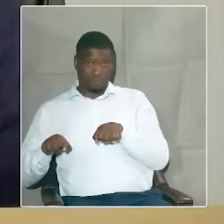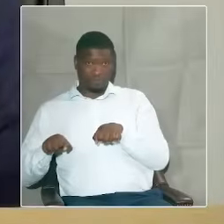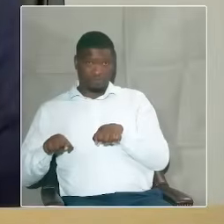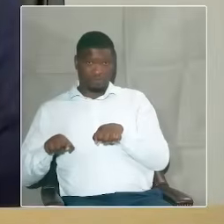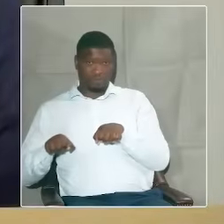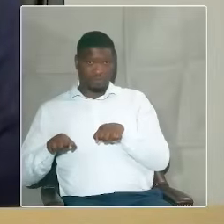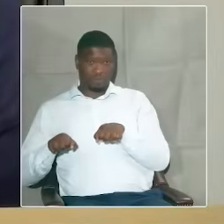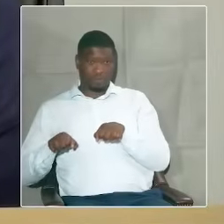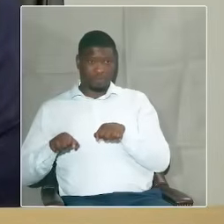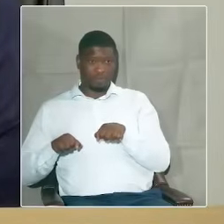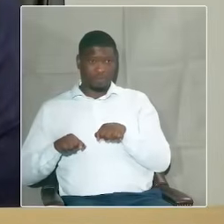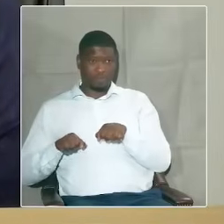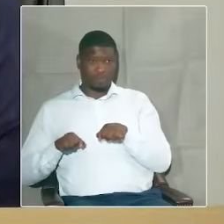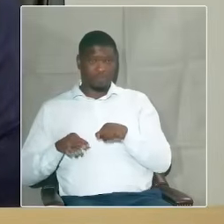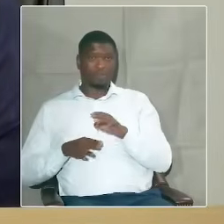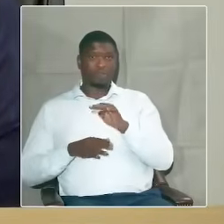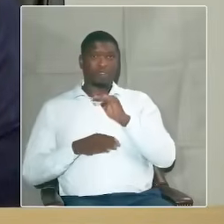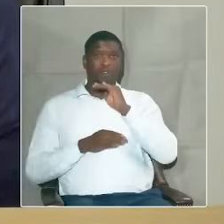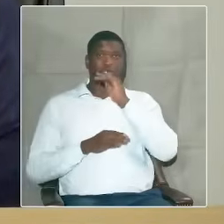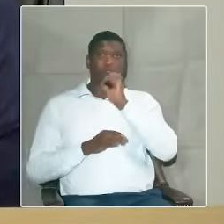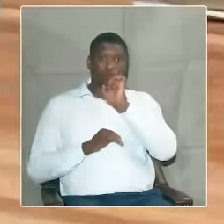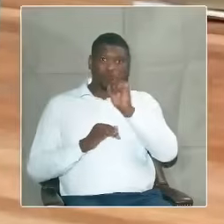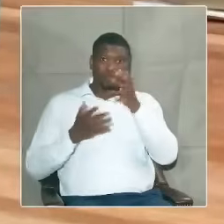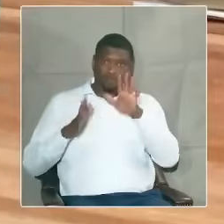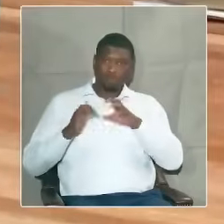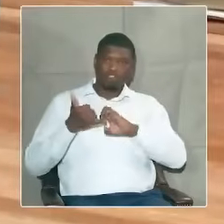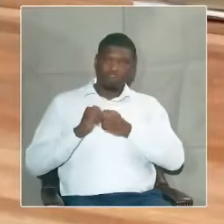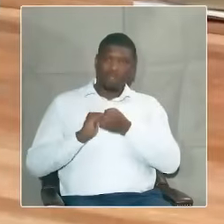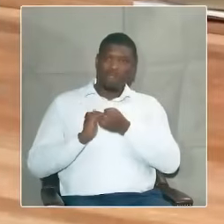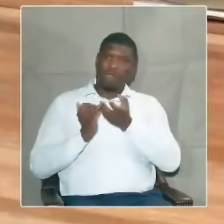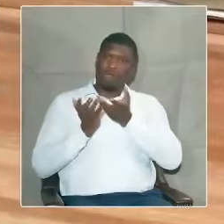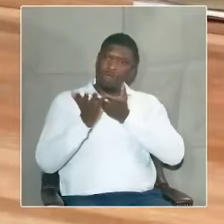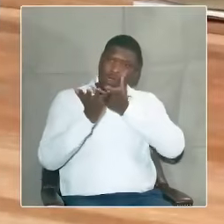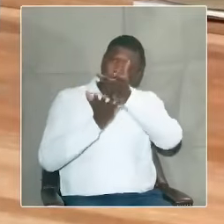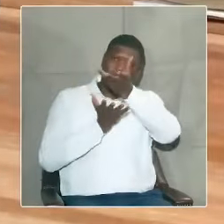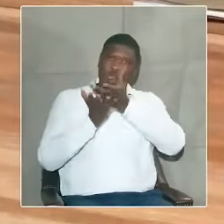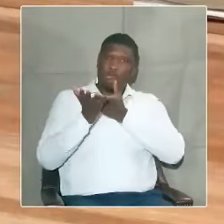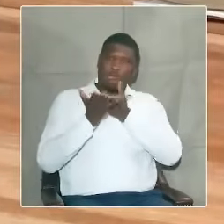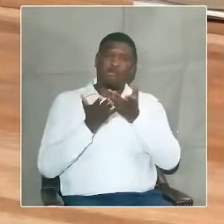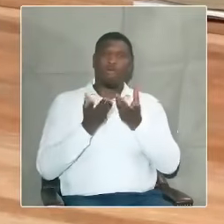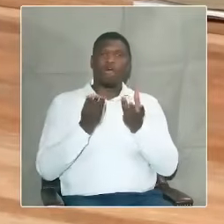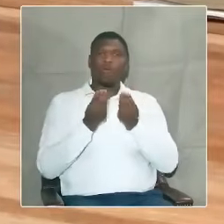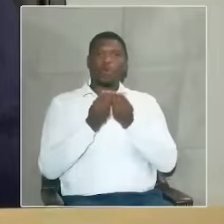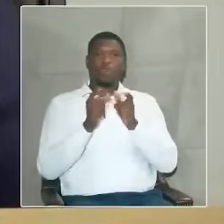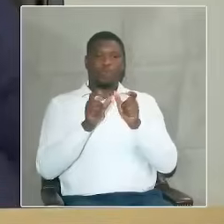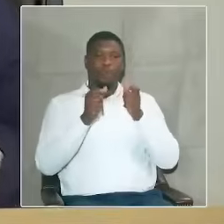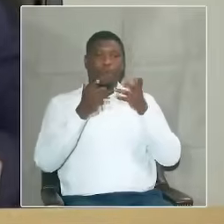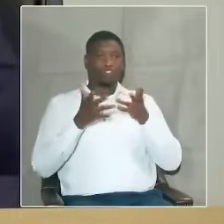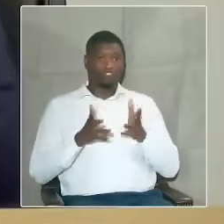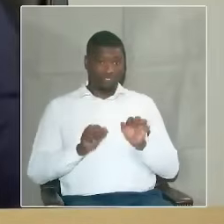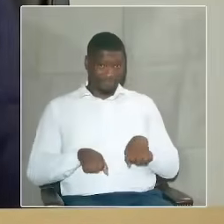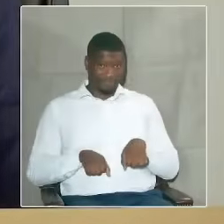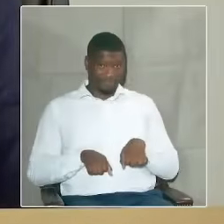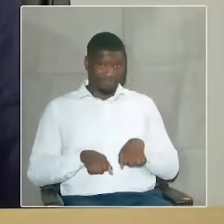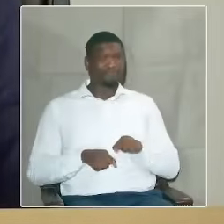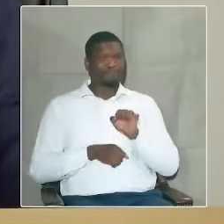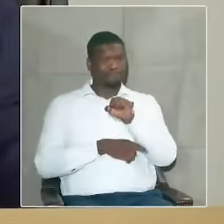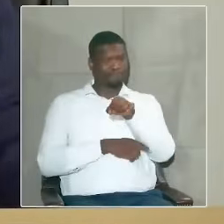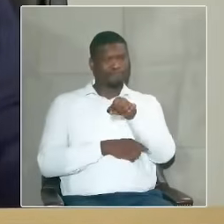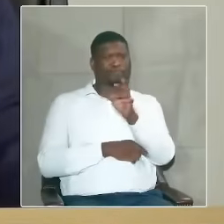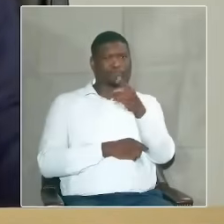I think it's as part of your engagement and interaction with the commissioners. That's correct, Commissioner.